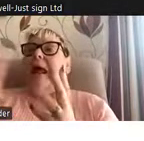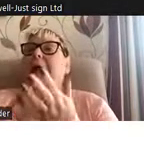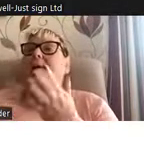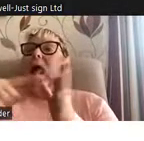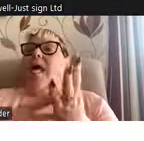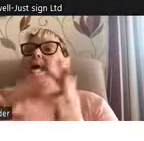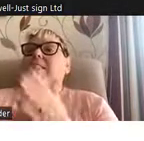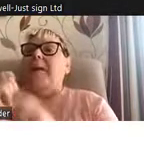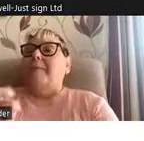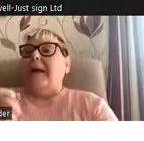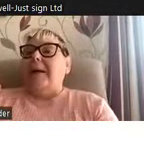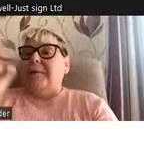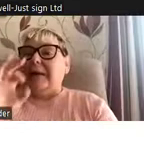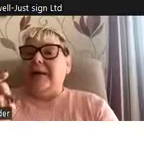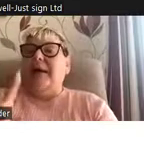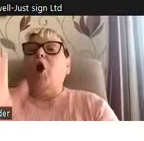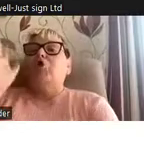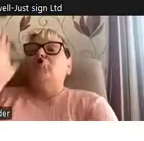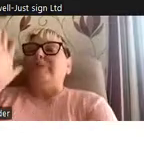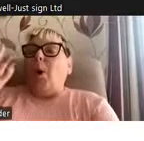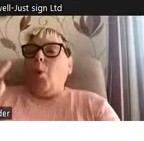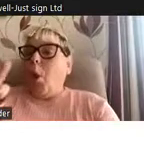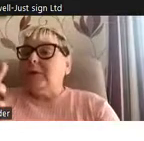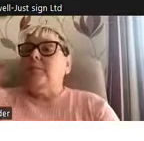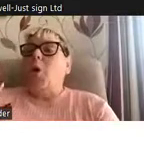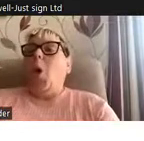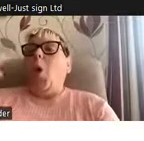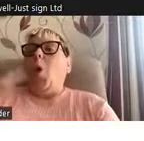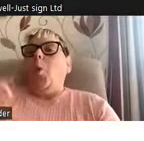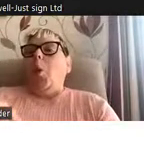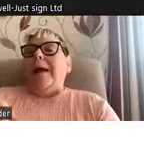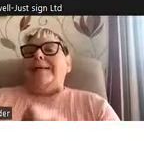C, the tree wasp? Or D, the white-tailed bumblebee?